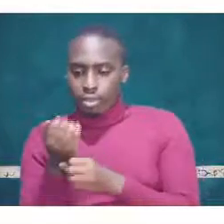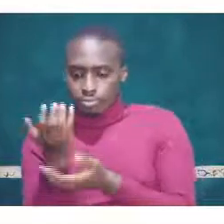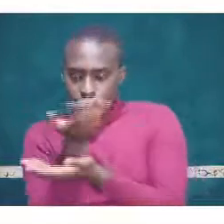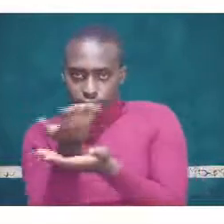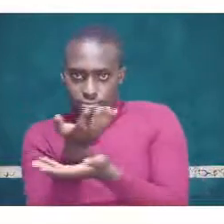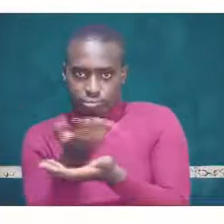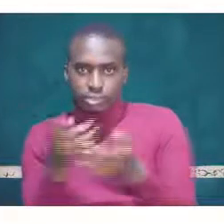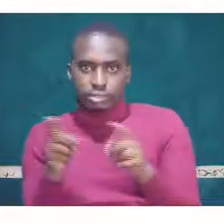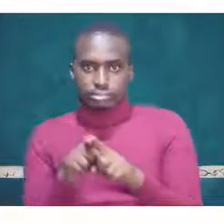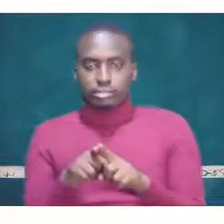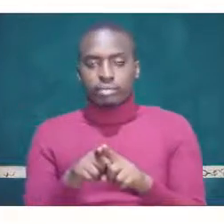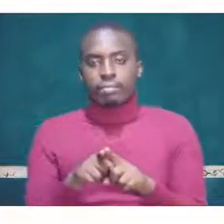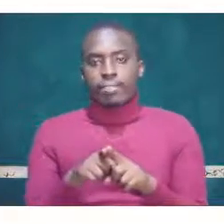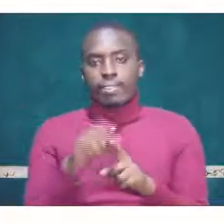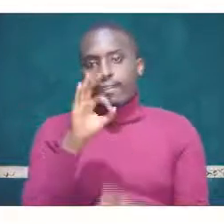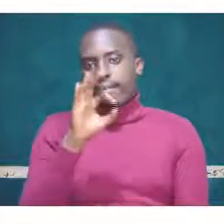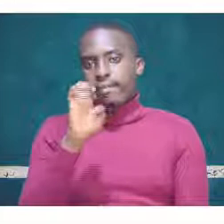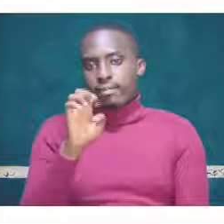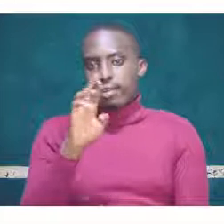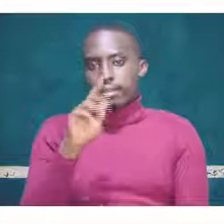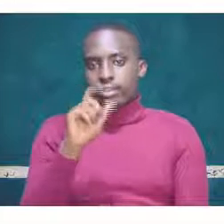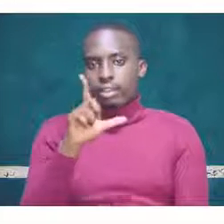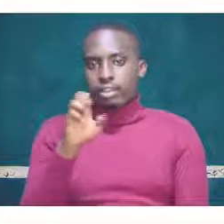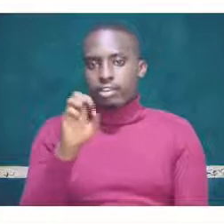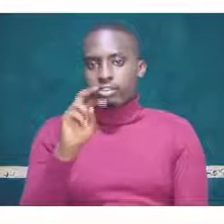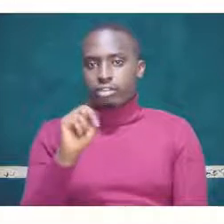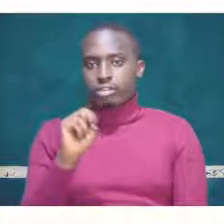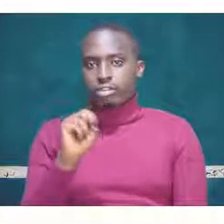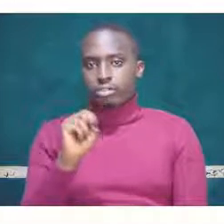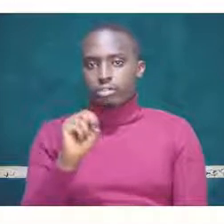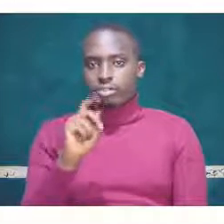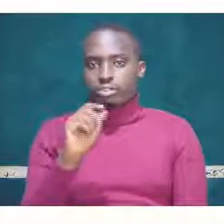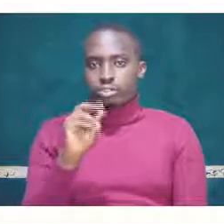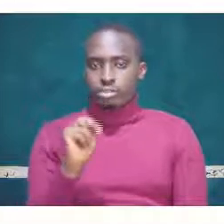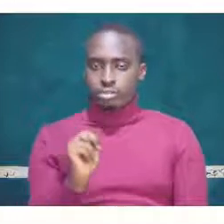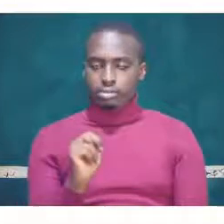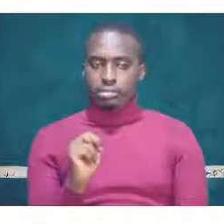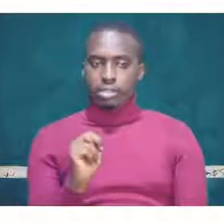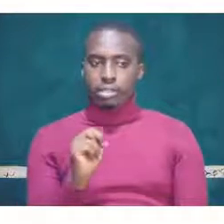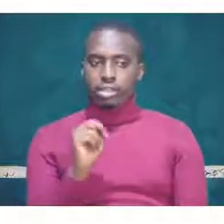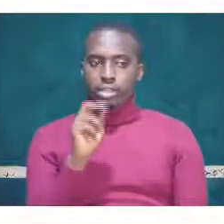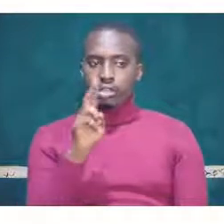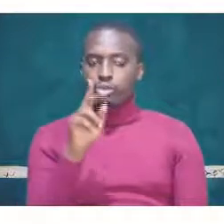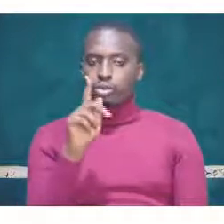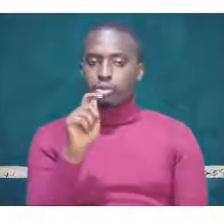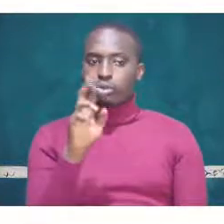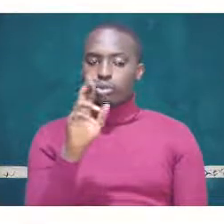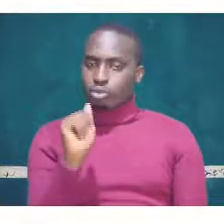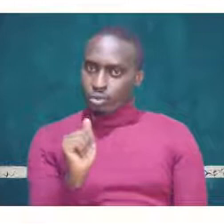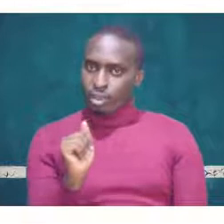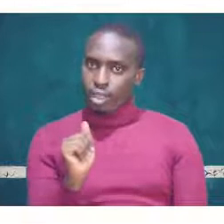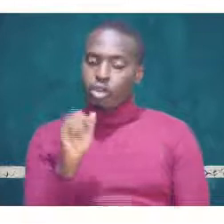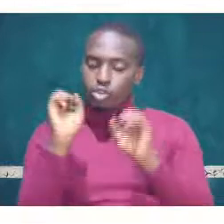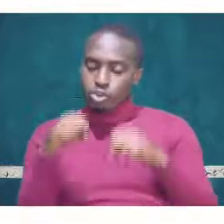mention ultrafiltration, this is not your first time to hear the word ultrafiltration. Ultra means that you can filtrate